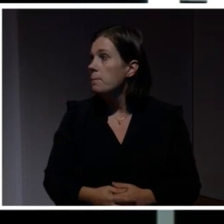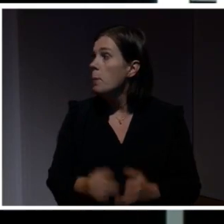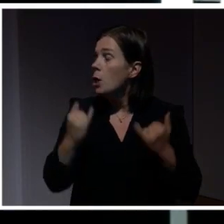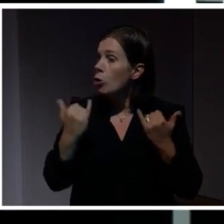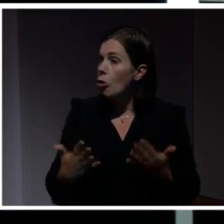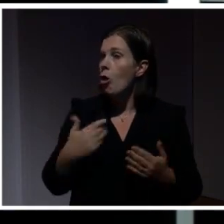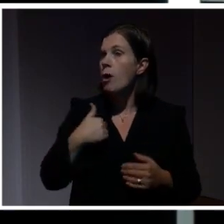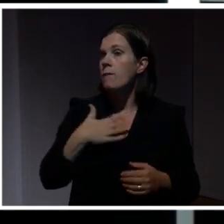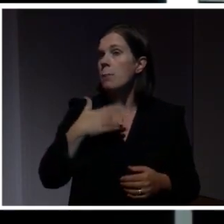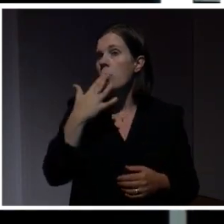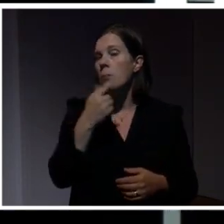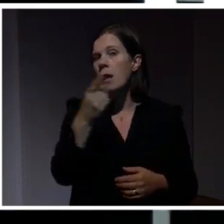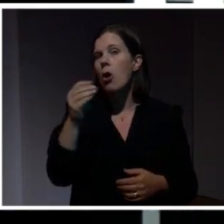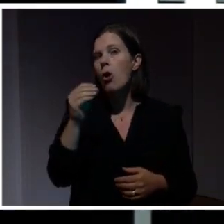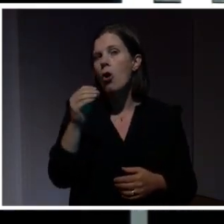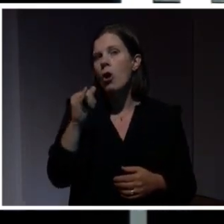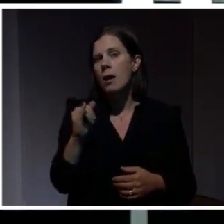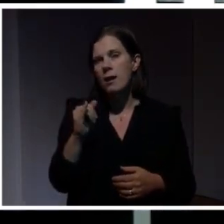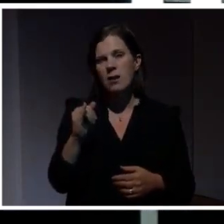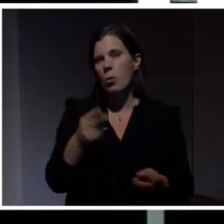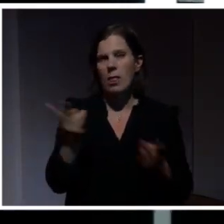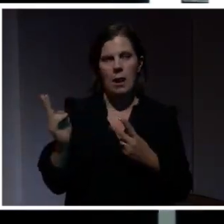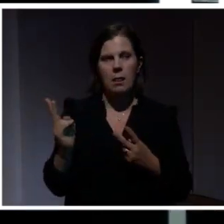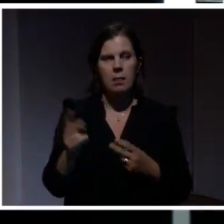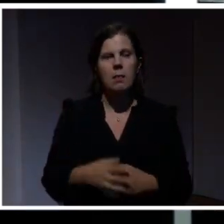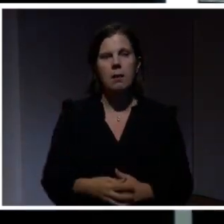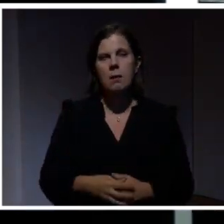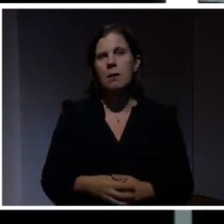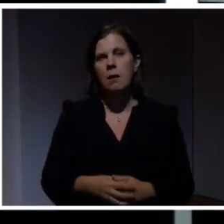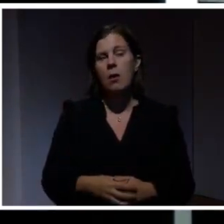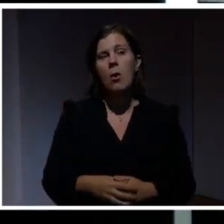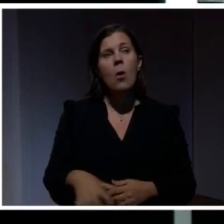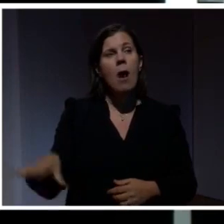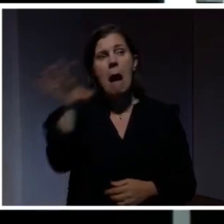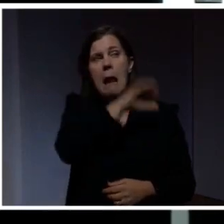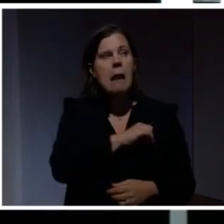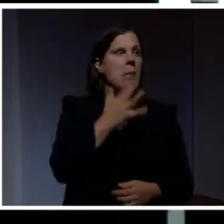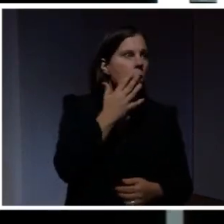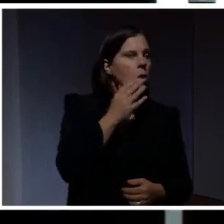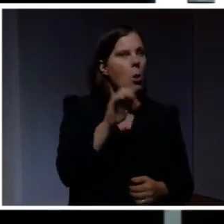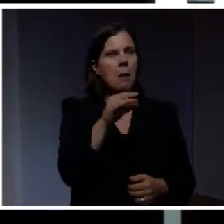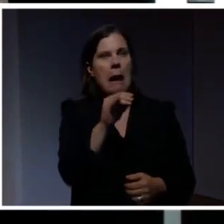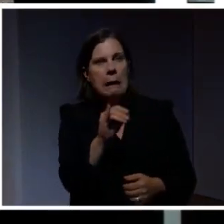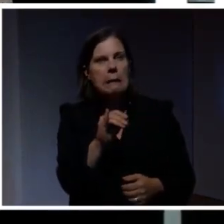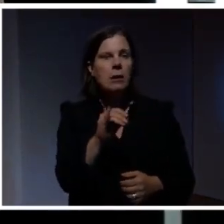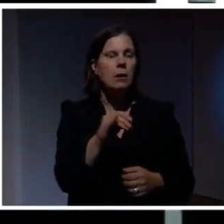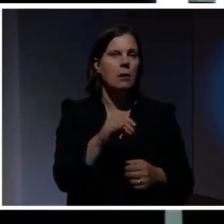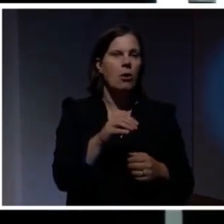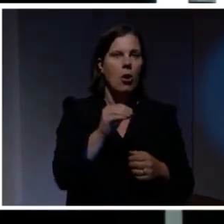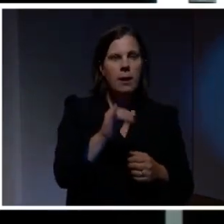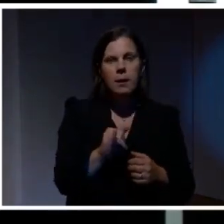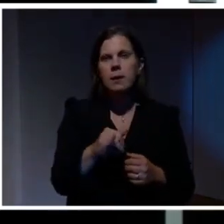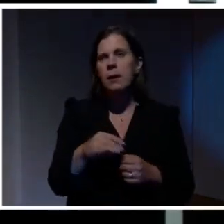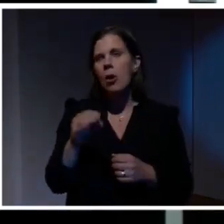today I want to talk to you about AI in general. And everyone is talking about AI, right? I mean, there is